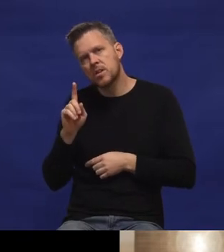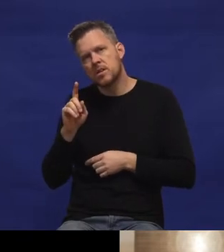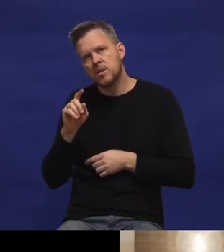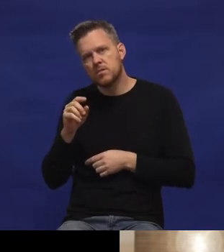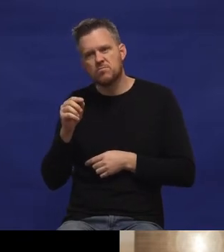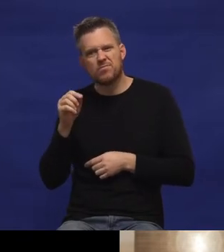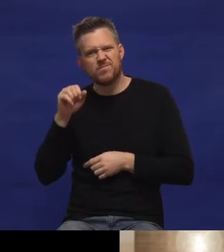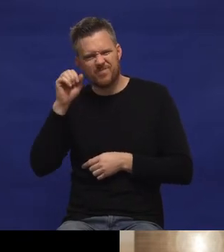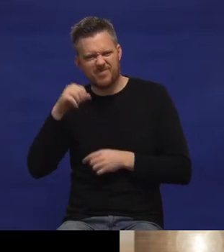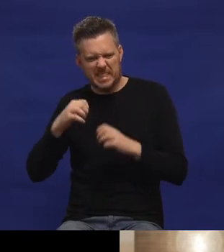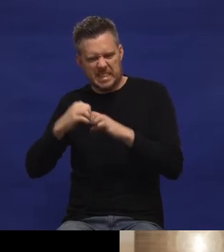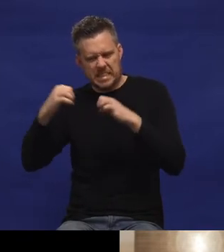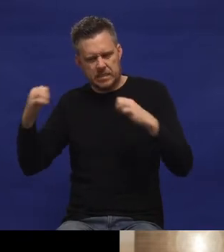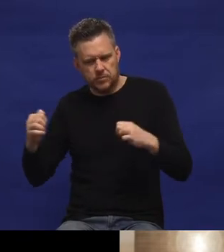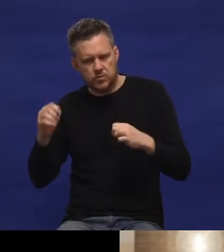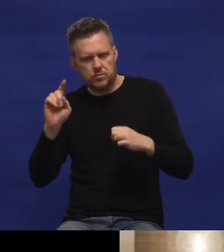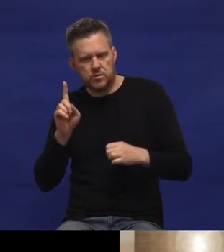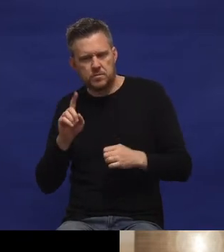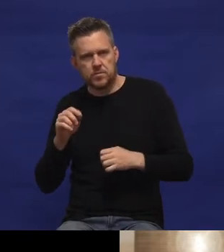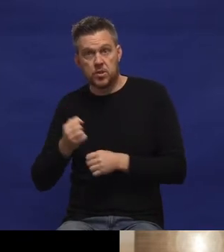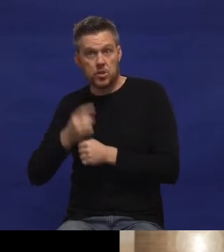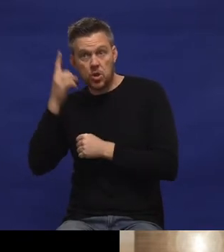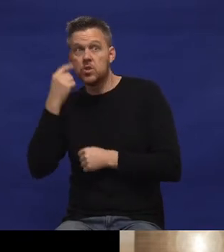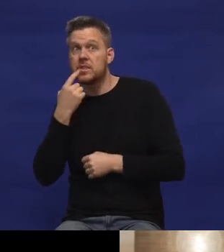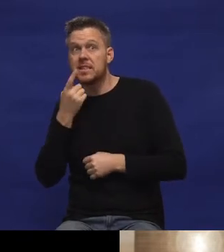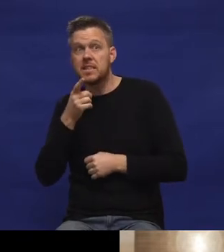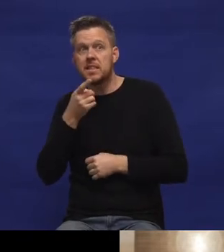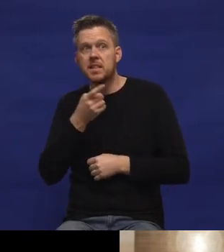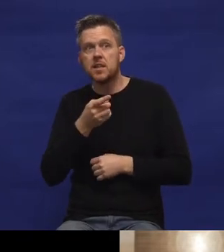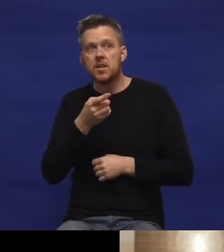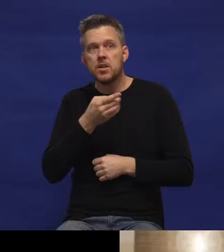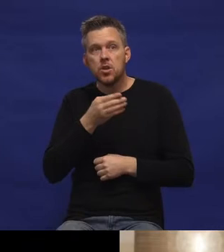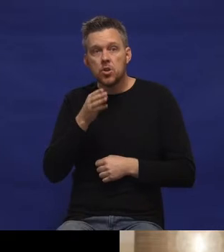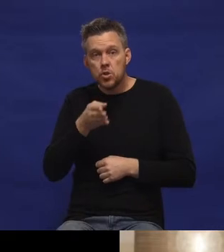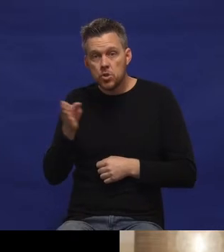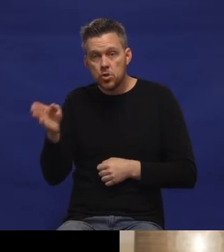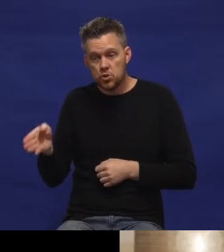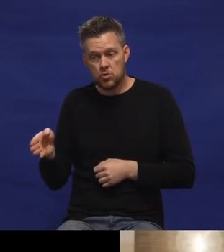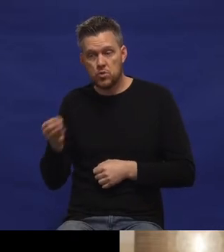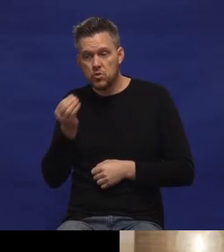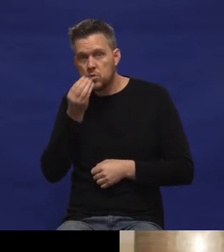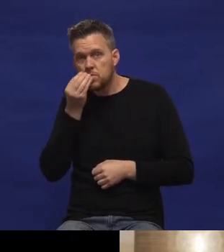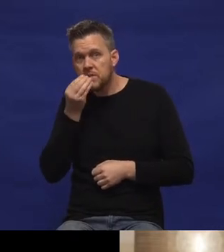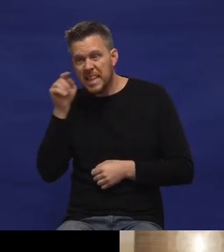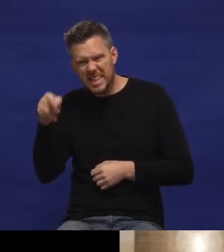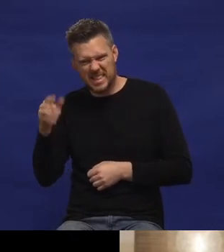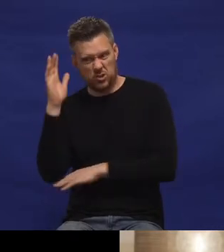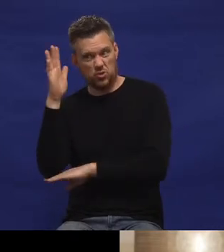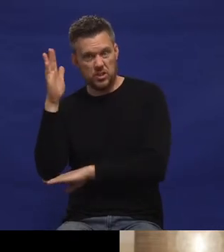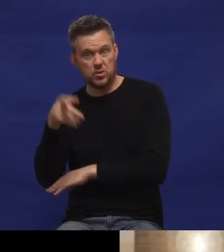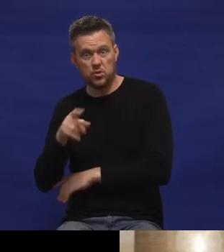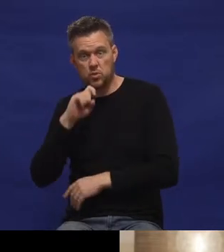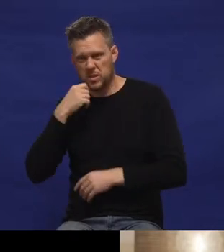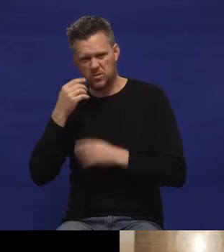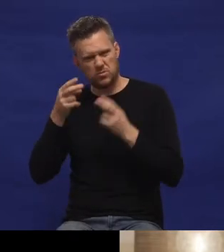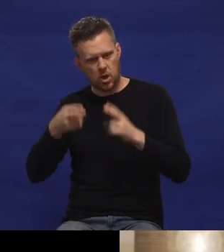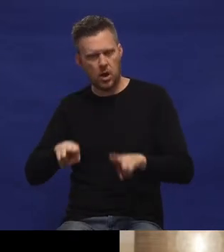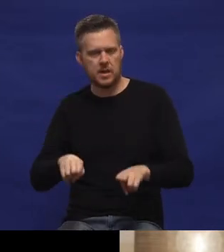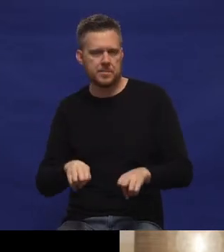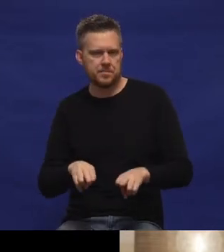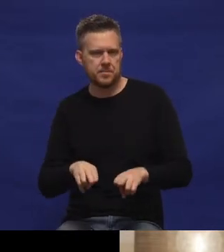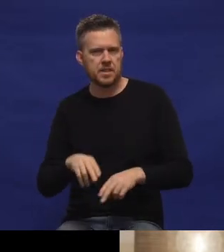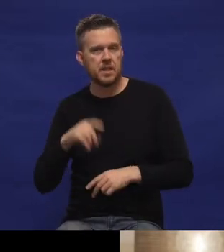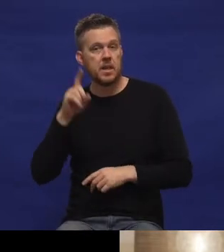Once again, we just talked about distinctions. So when God said to Adam, when you eat this of this tree, well, you'll die.